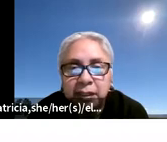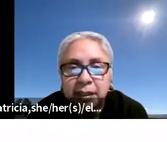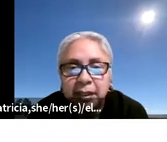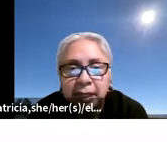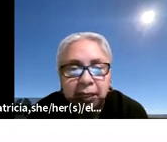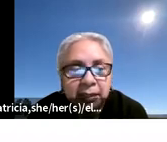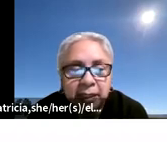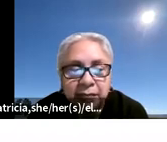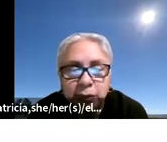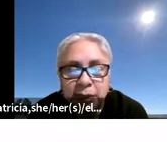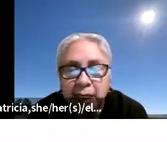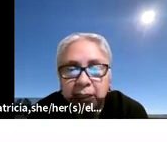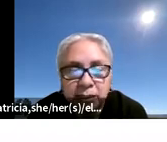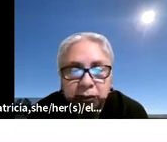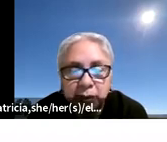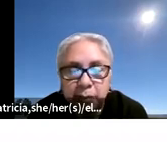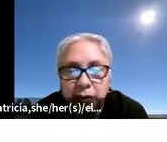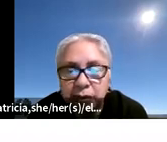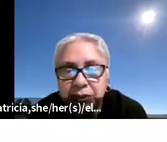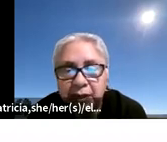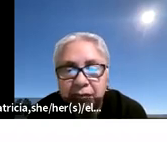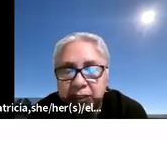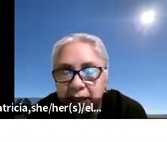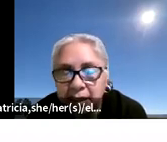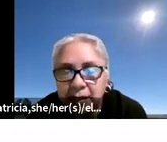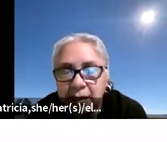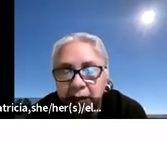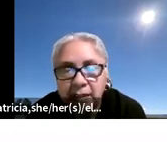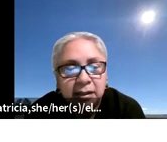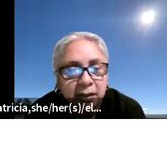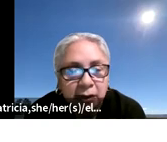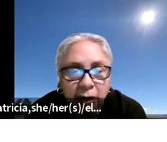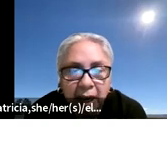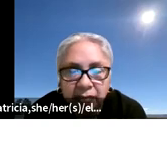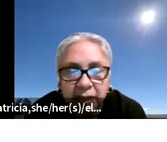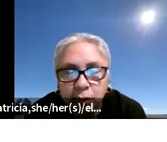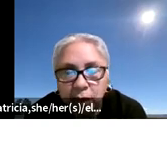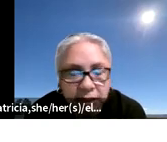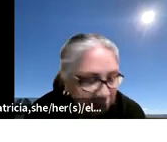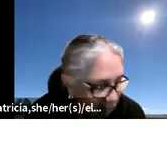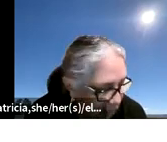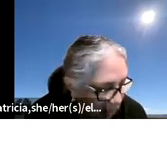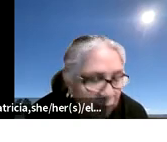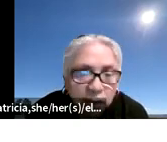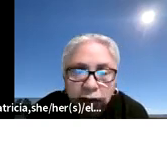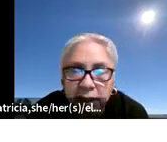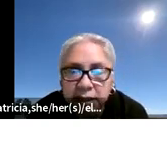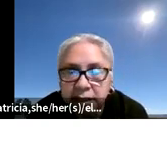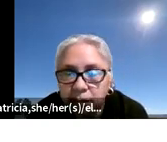Very good. And again, if you would like to unmute yourself and say anything or have any questions,